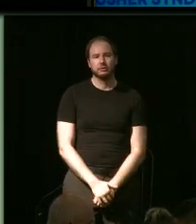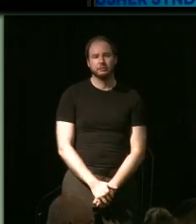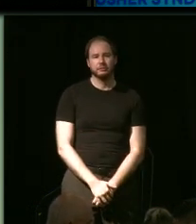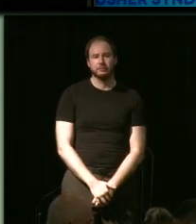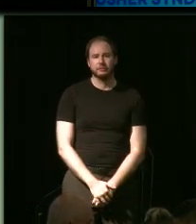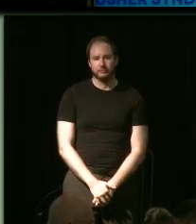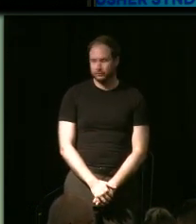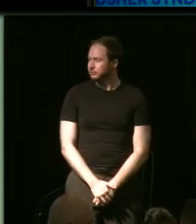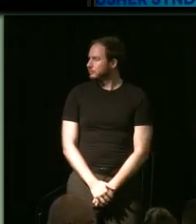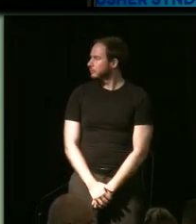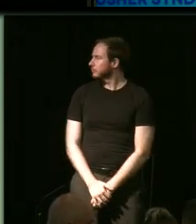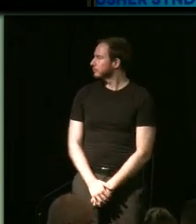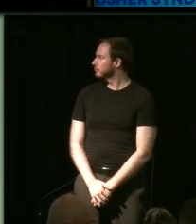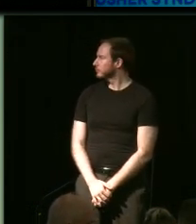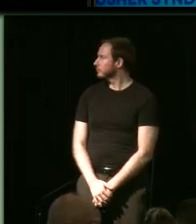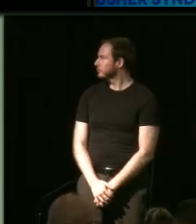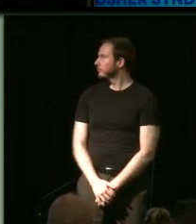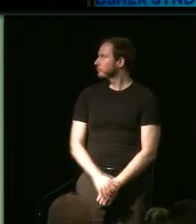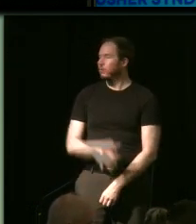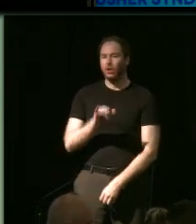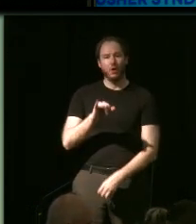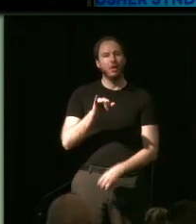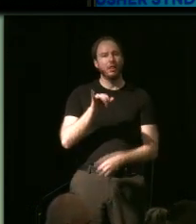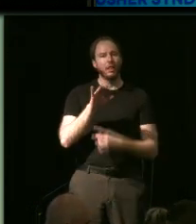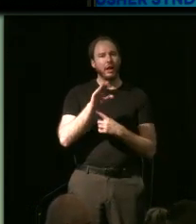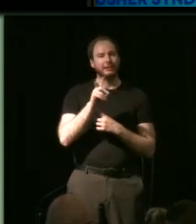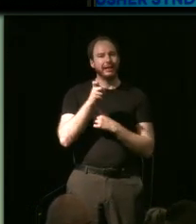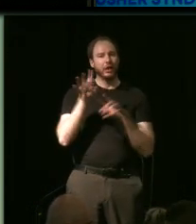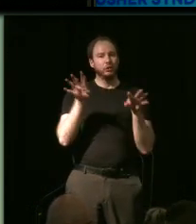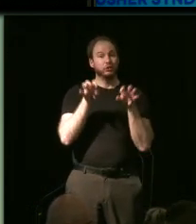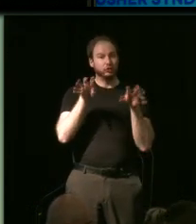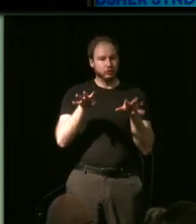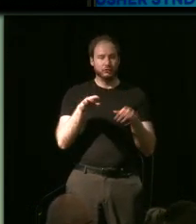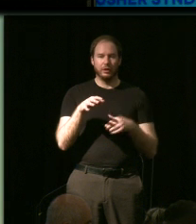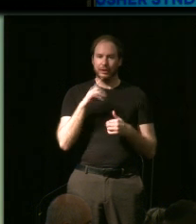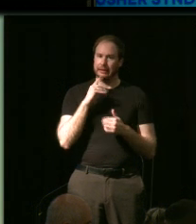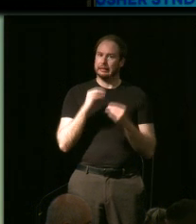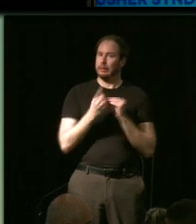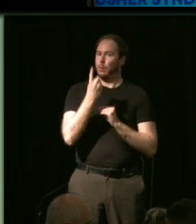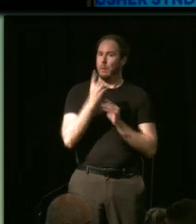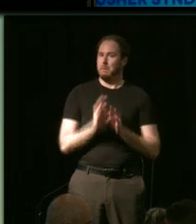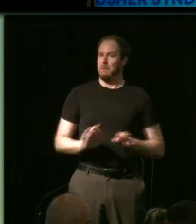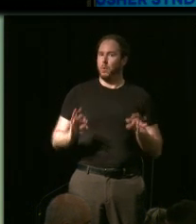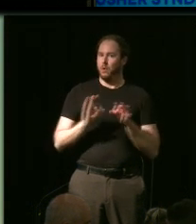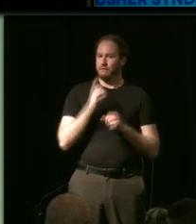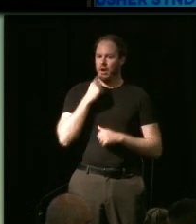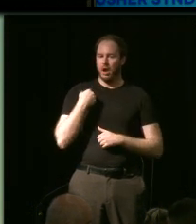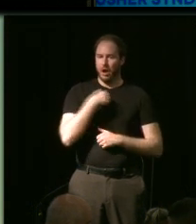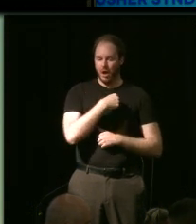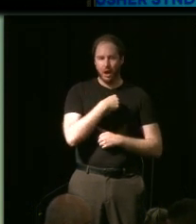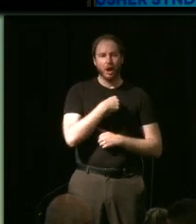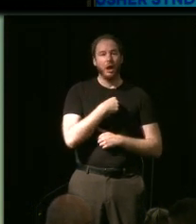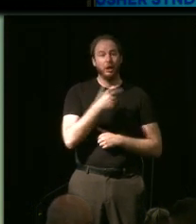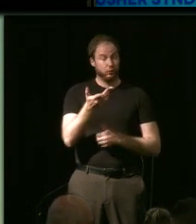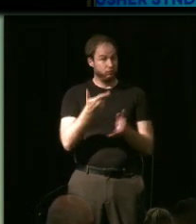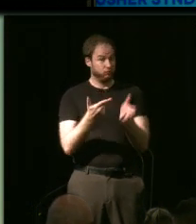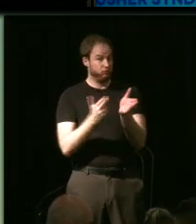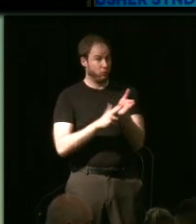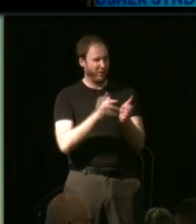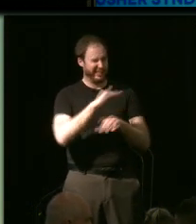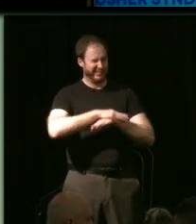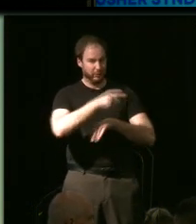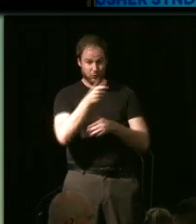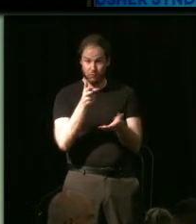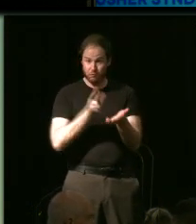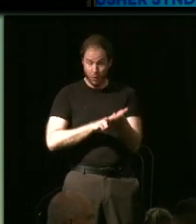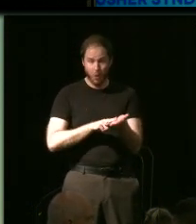Okay, so I already told you that the diagnosis survey is the number one most important thing. So after, once you enroll, the most important thing that